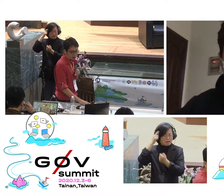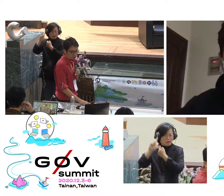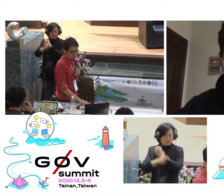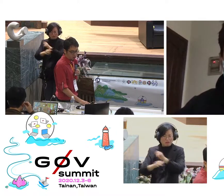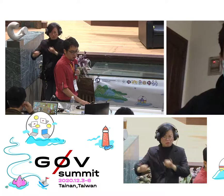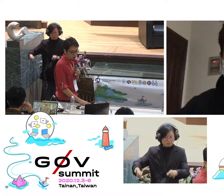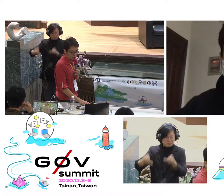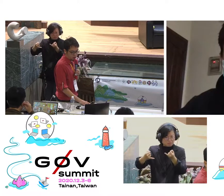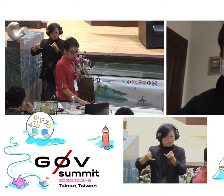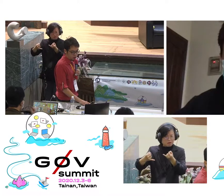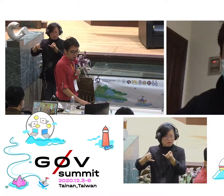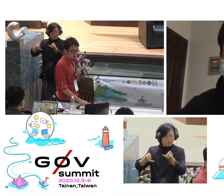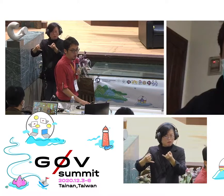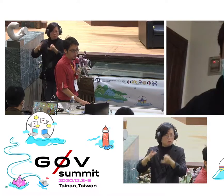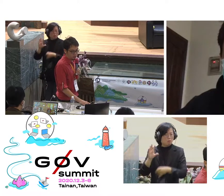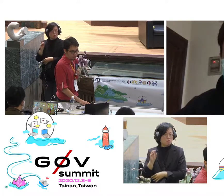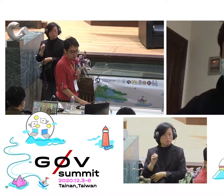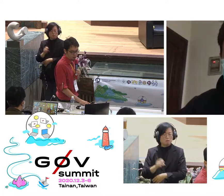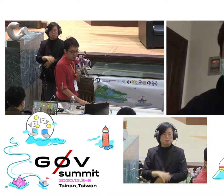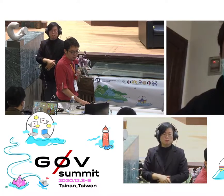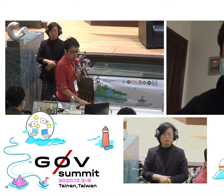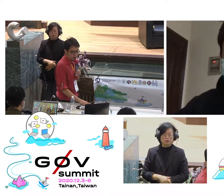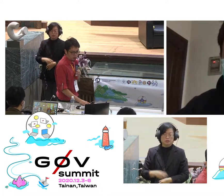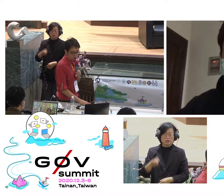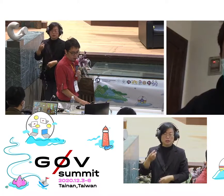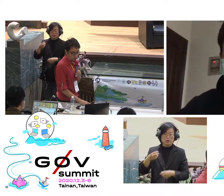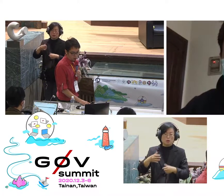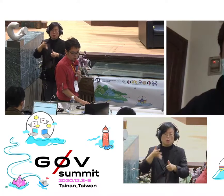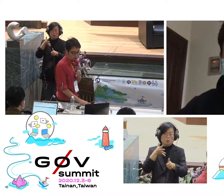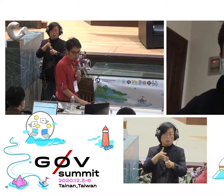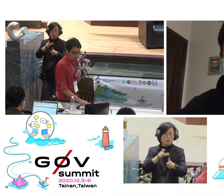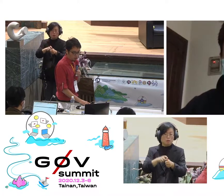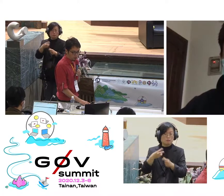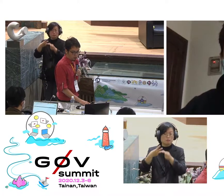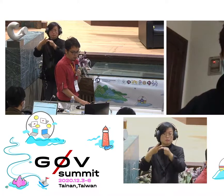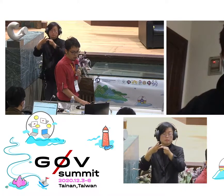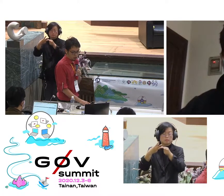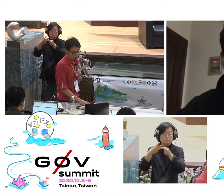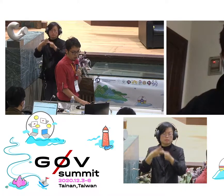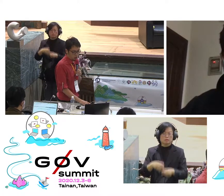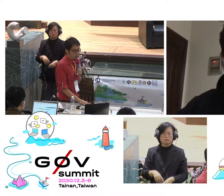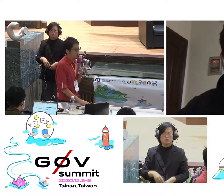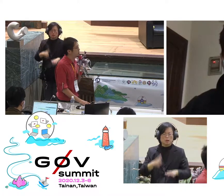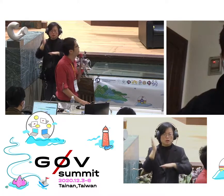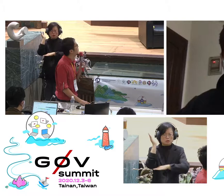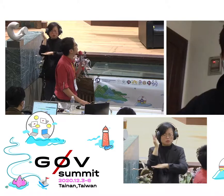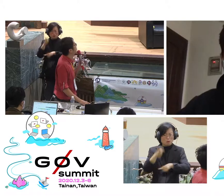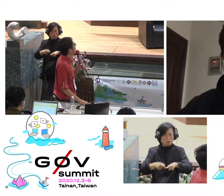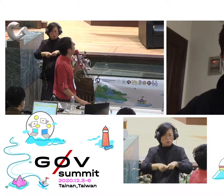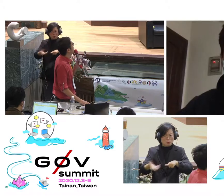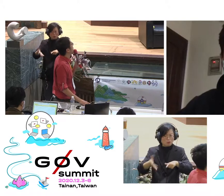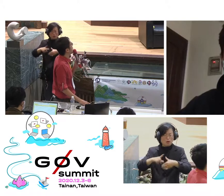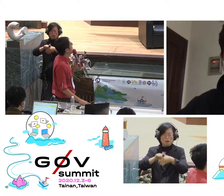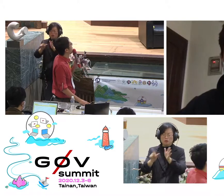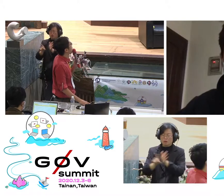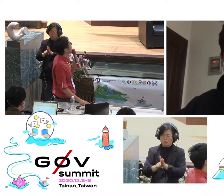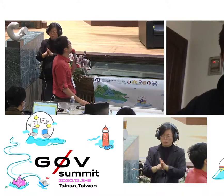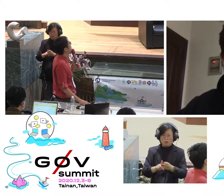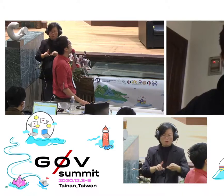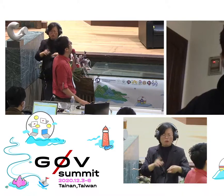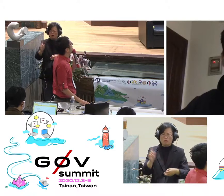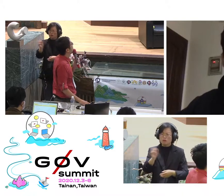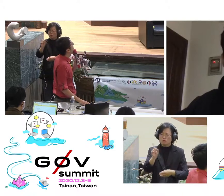what application field is most popular? For example, weather, government budget, or traffic? So we have three